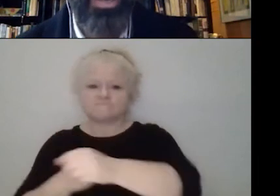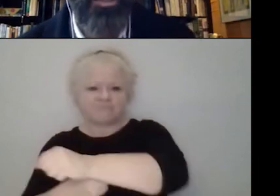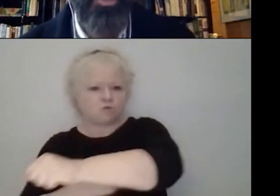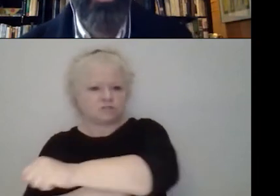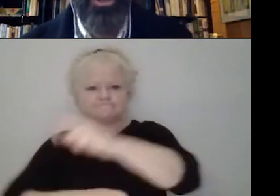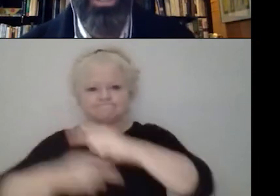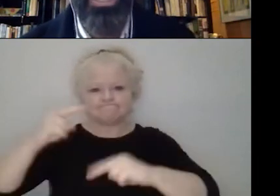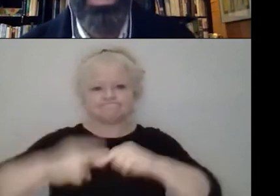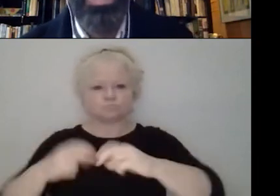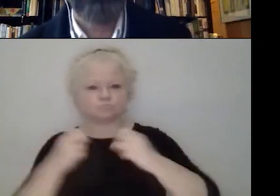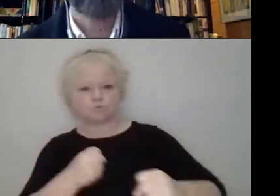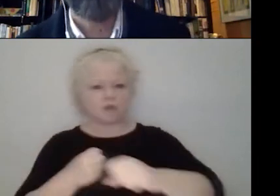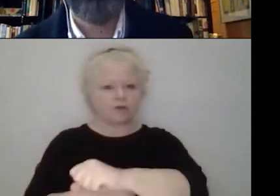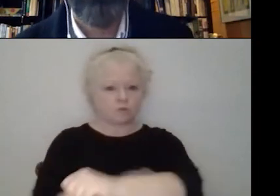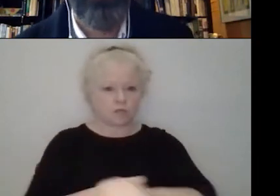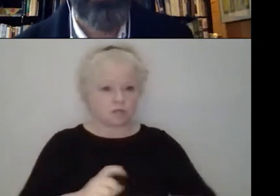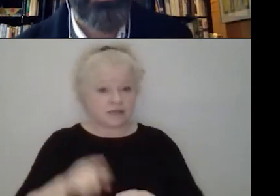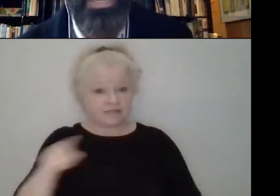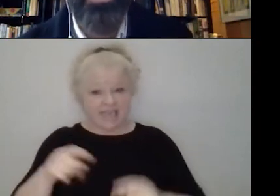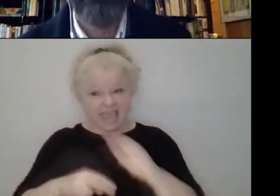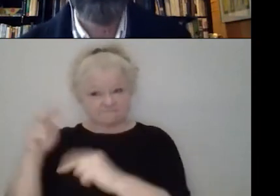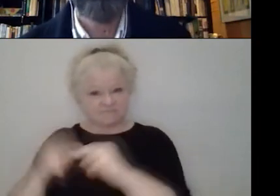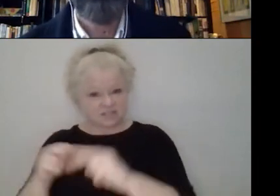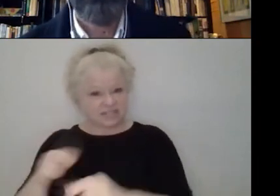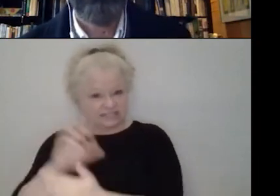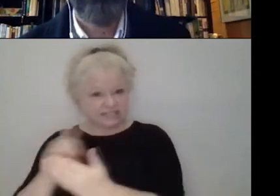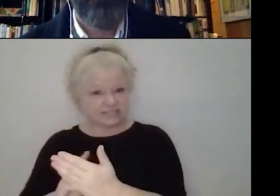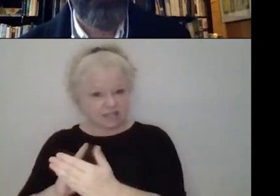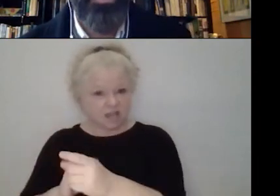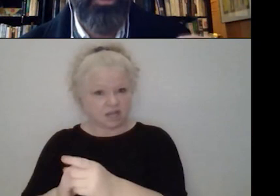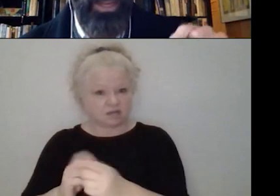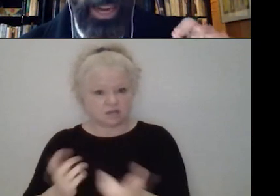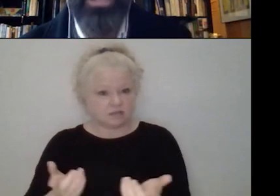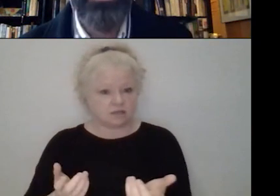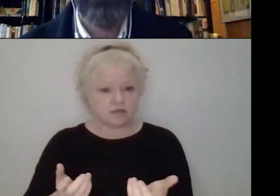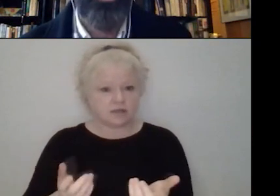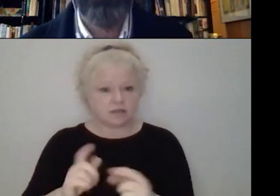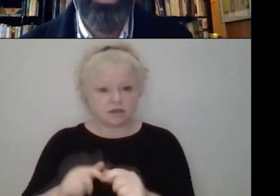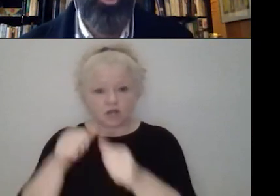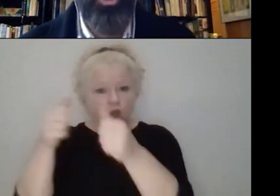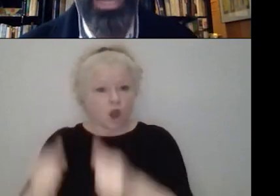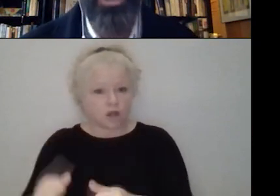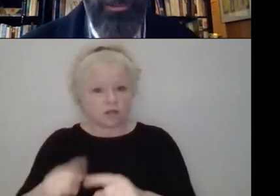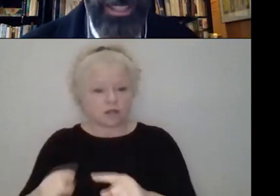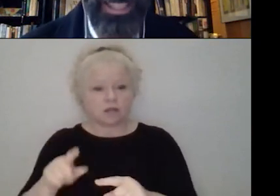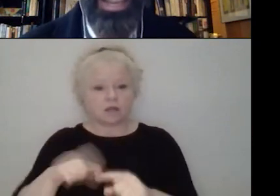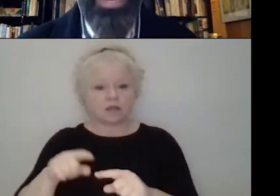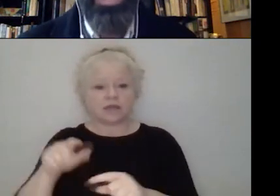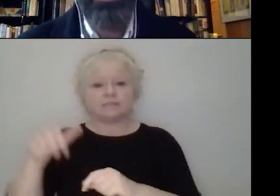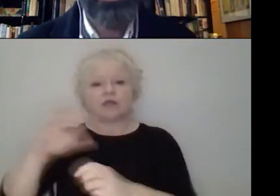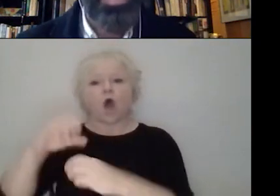school itself, the university, had buildings that were designed by an architect that worked in Le Corbusier's